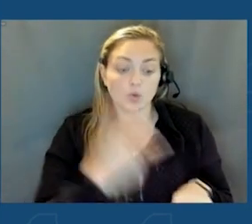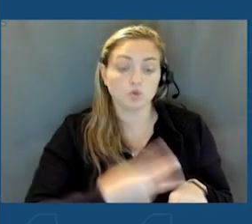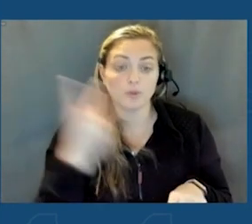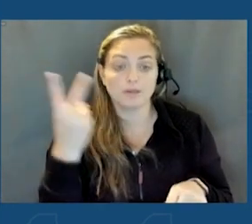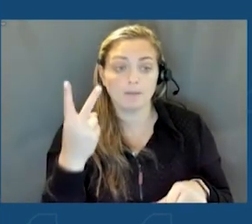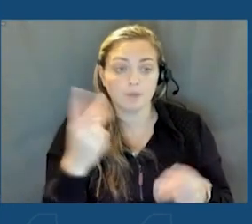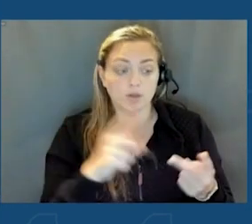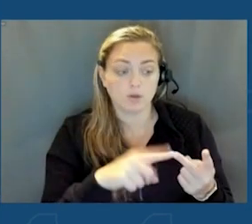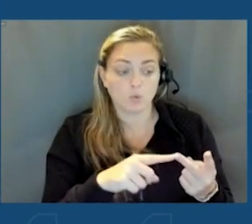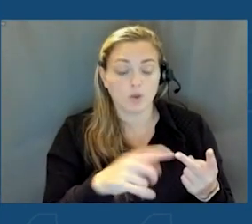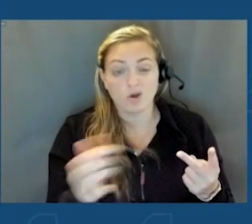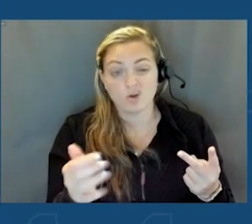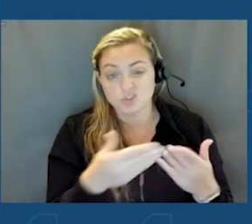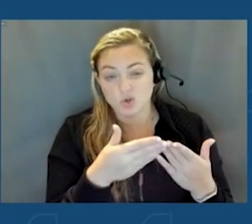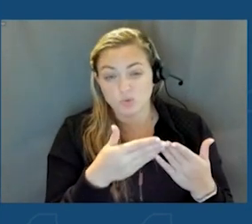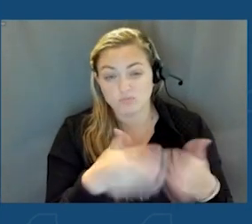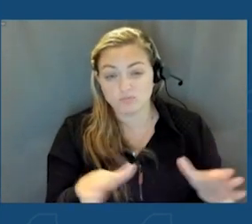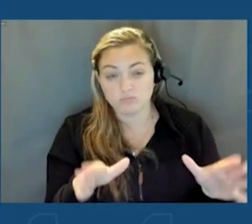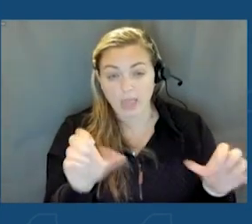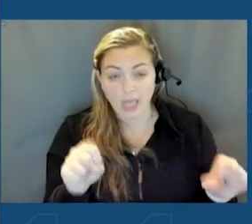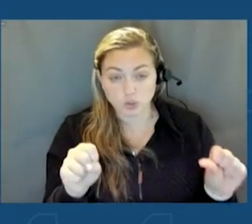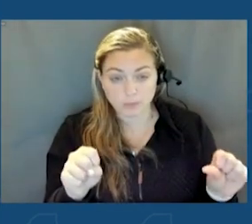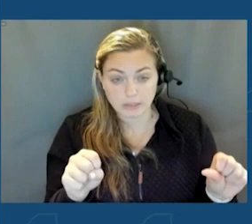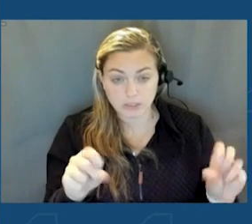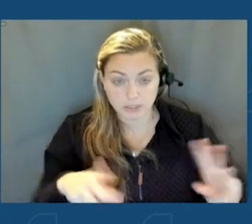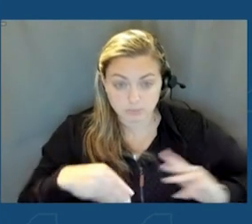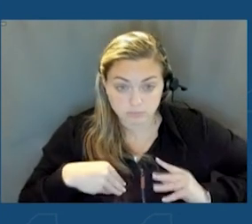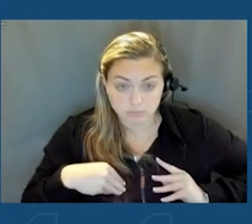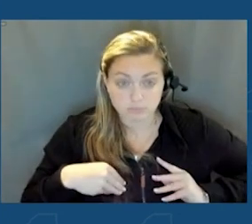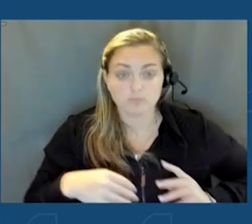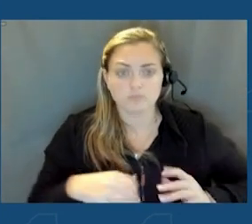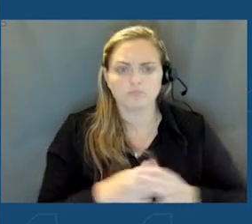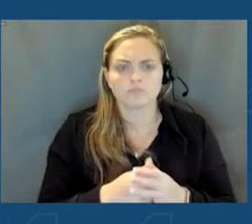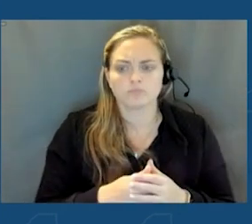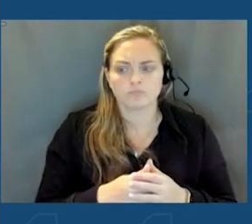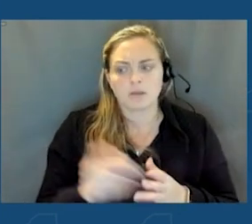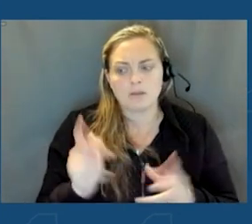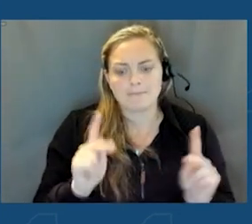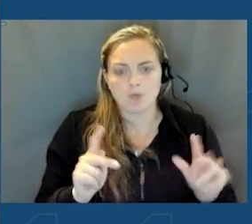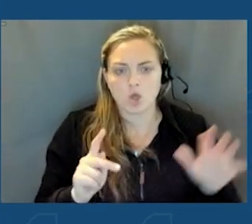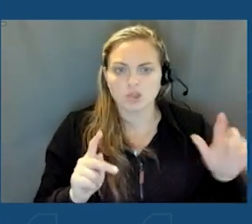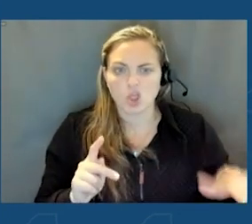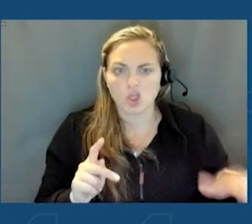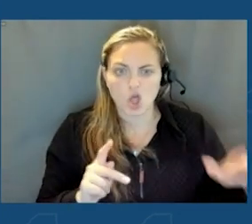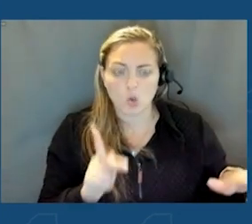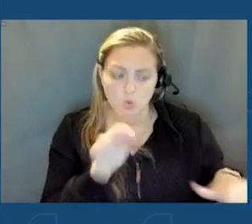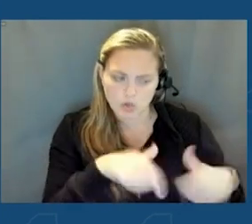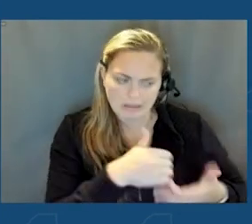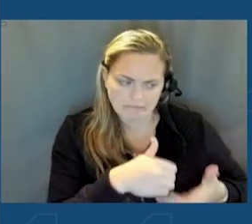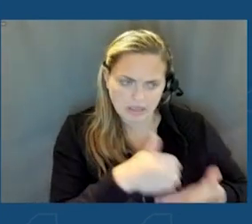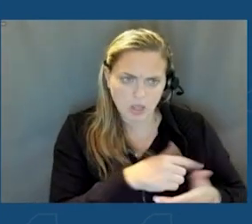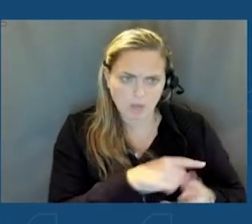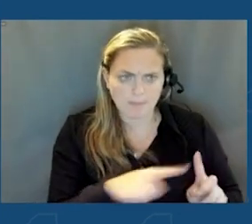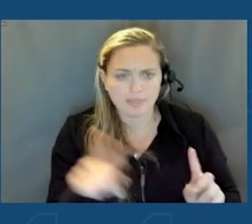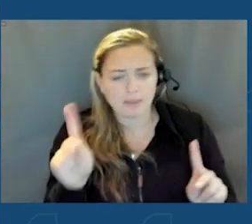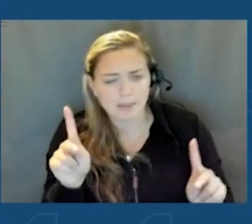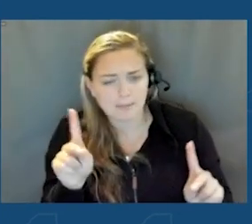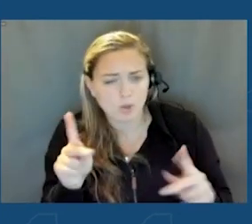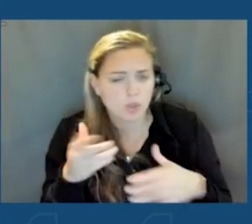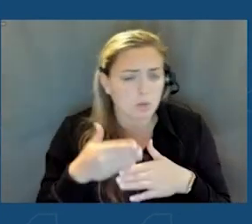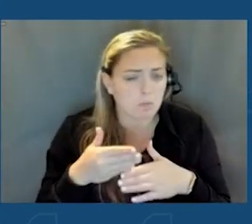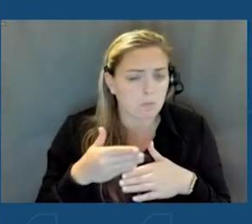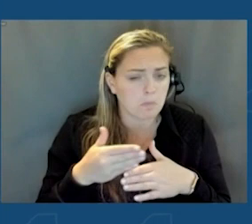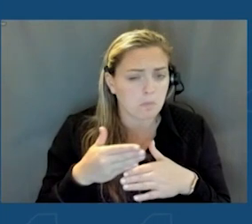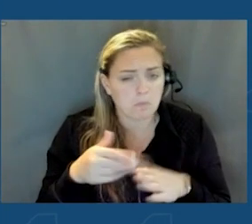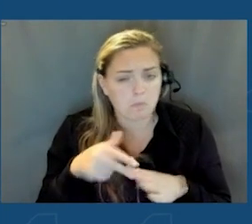broadened eligibility. There was a time when people at the lower end of the spectrum could get assistance, but those people caught in the middle can't afford it